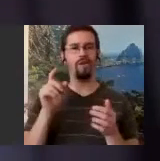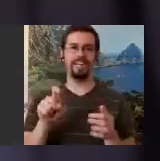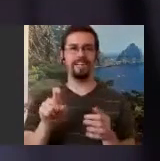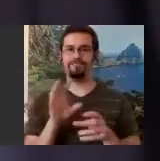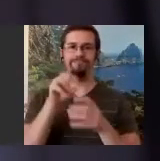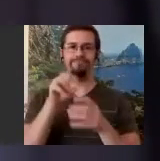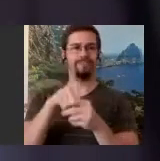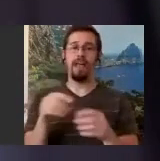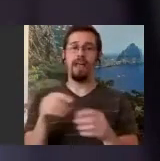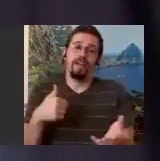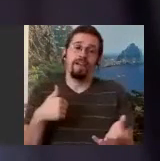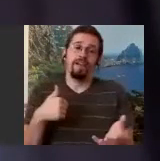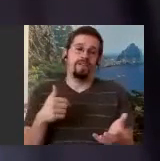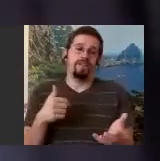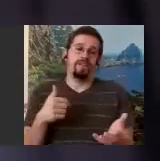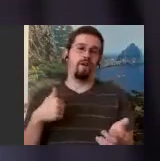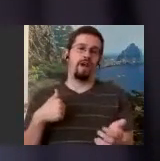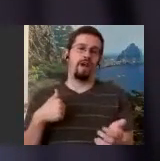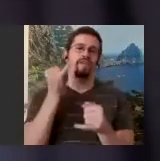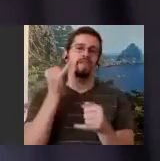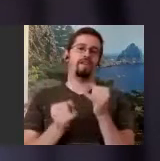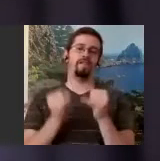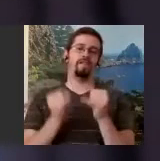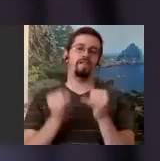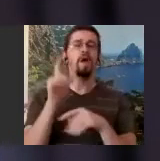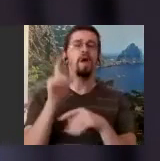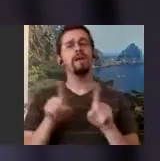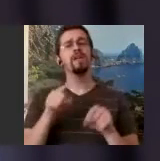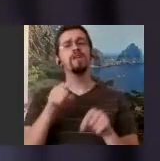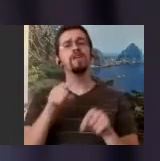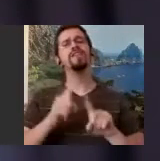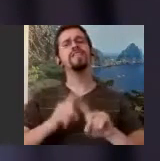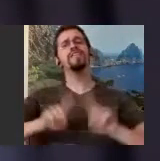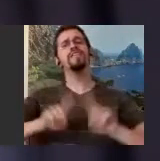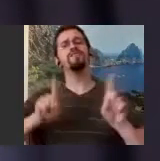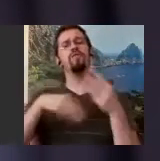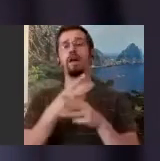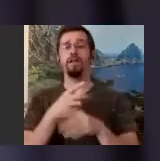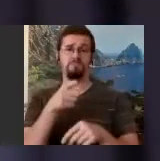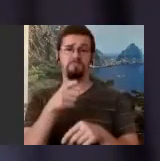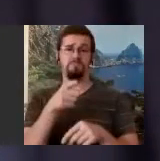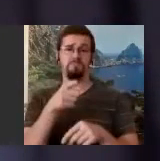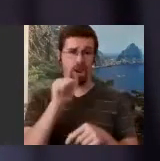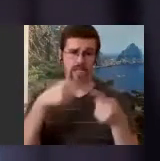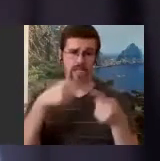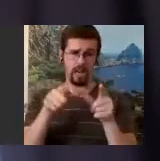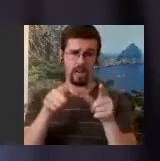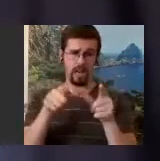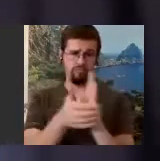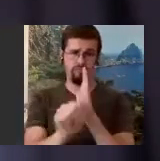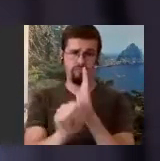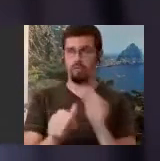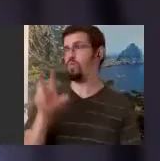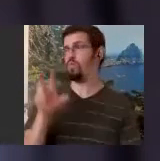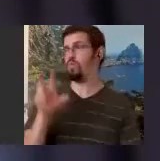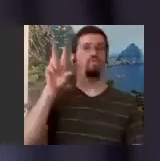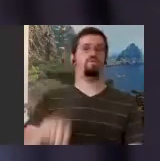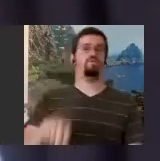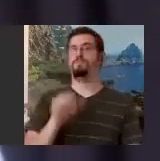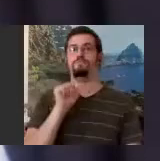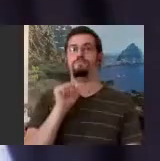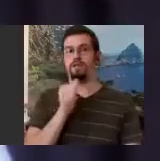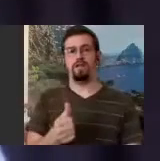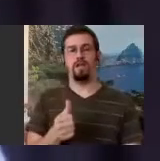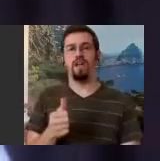you're here at our symposium. You're in a different world, though. You're not, of course, a sign language expert, are you? No, not at all.